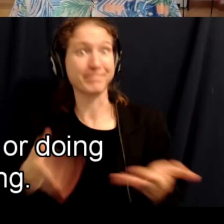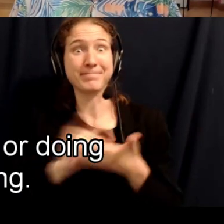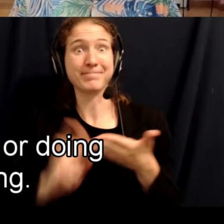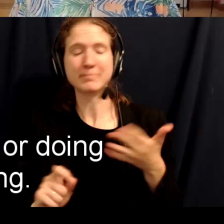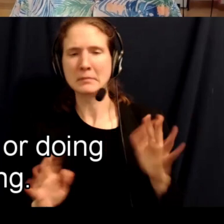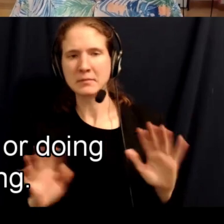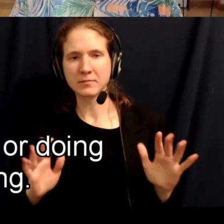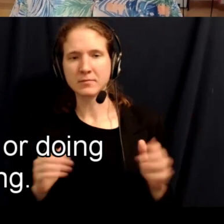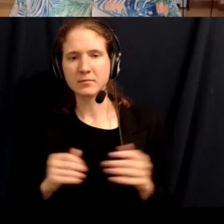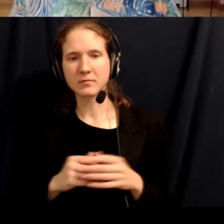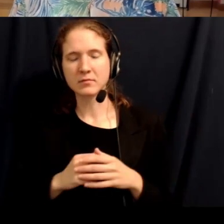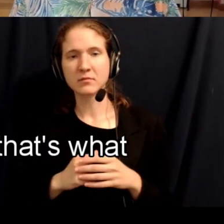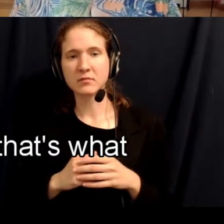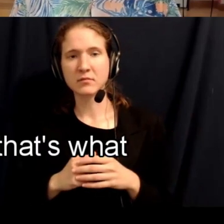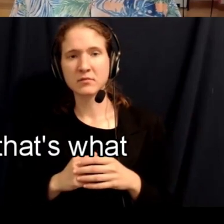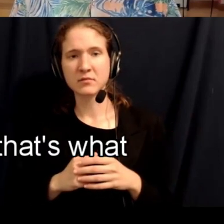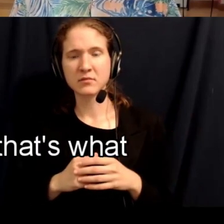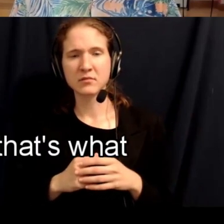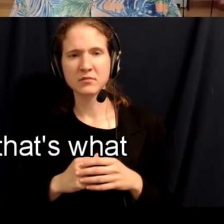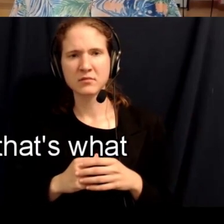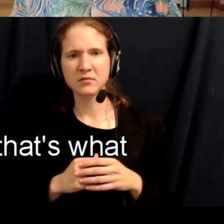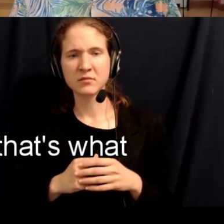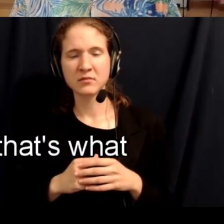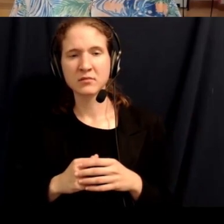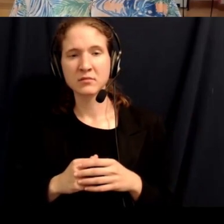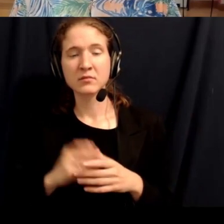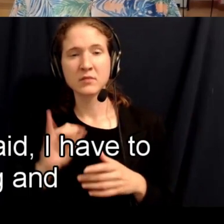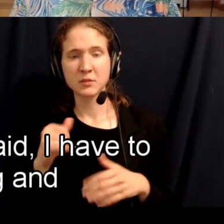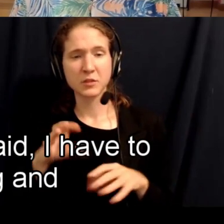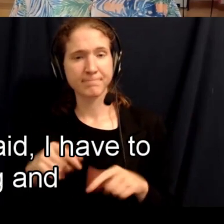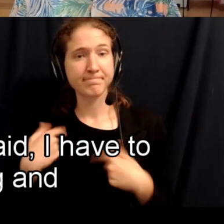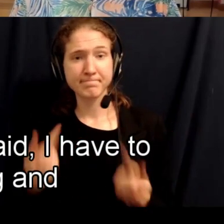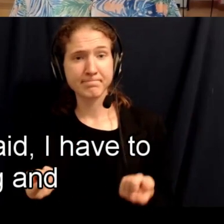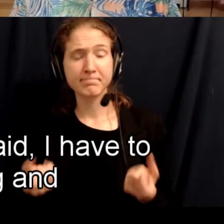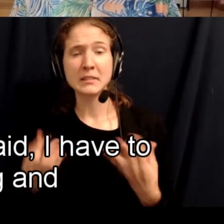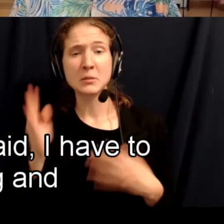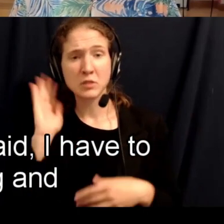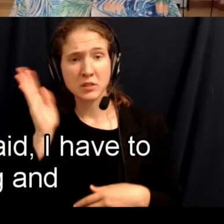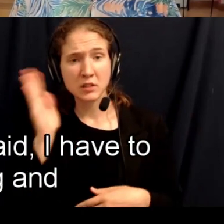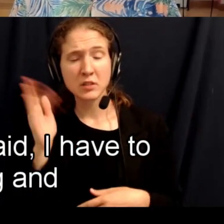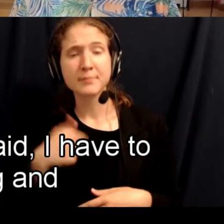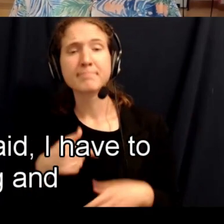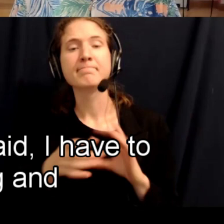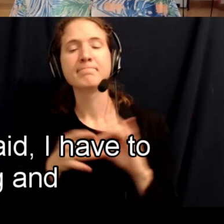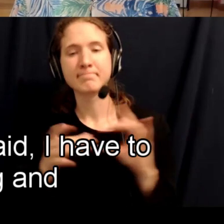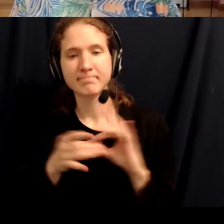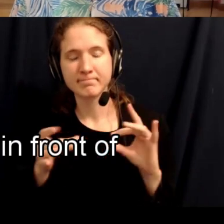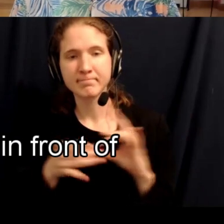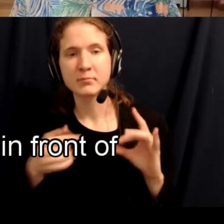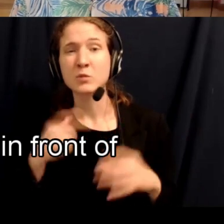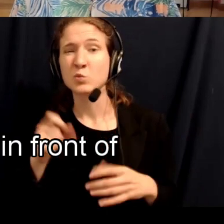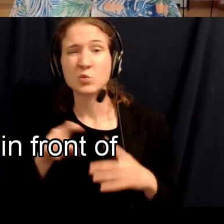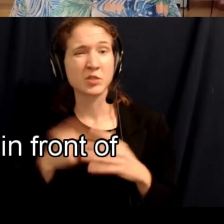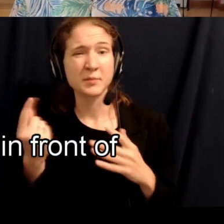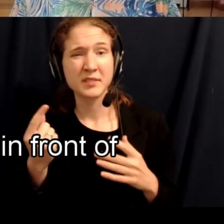start writing or doing whatever I'm doing. But it's sort of, that's what I've done. I've done a lot of presentations where I said I have to like start something and then at